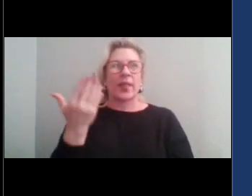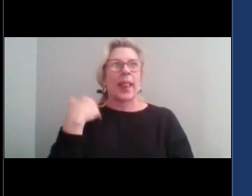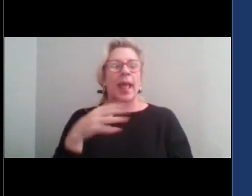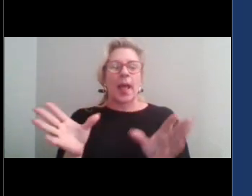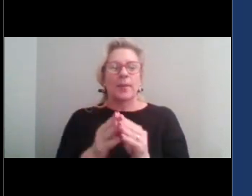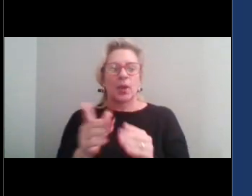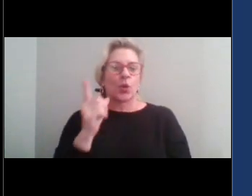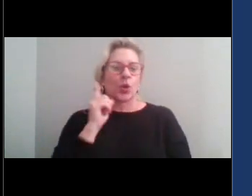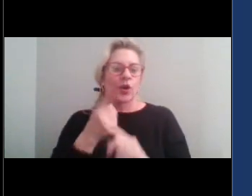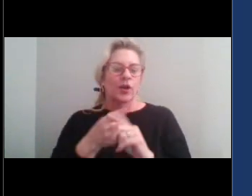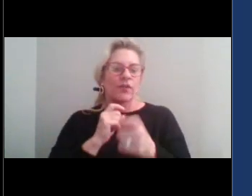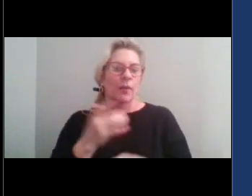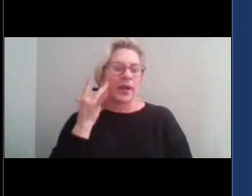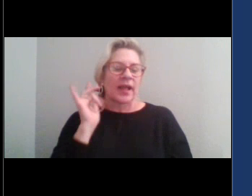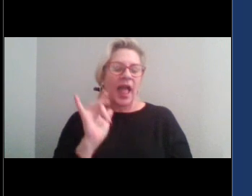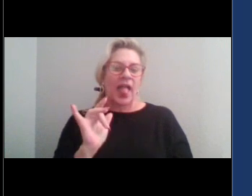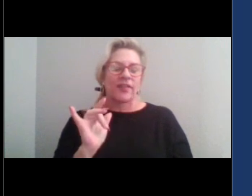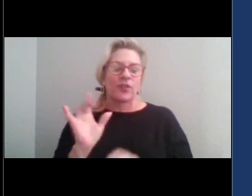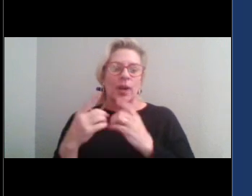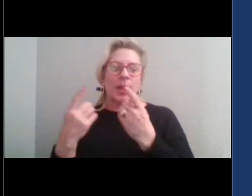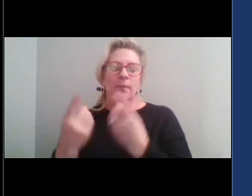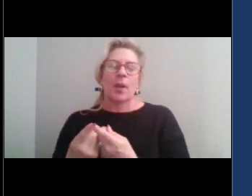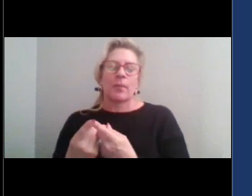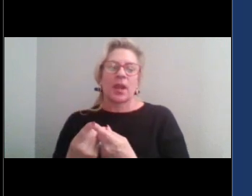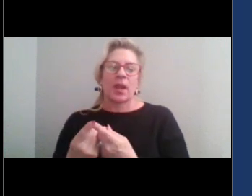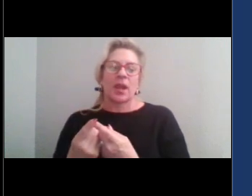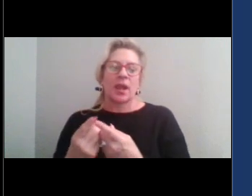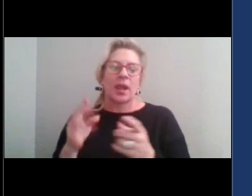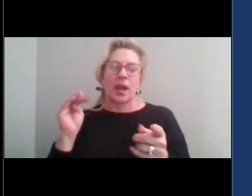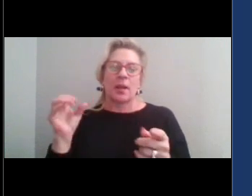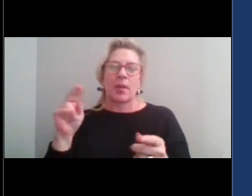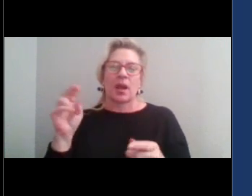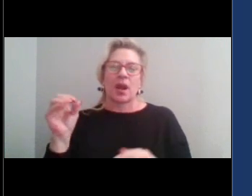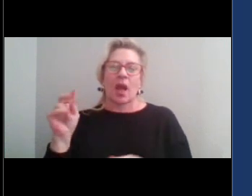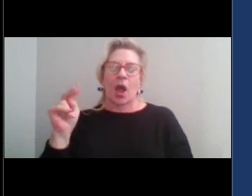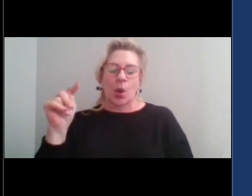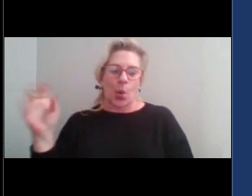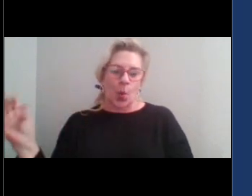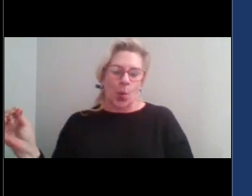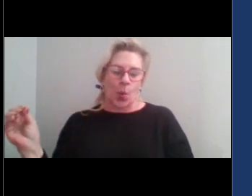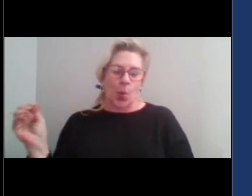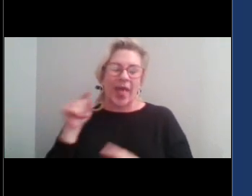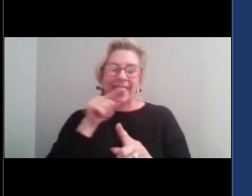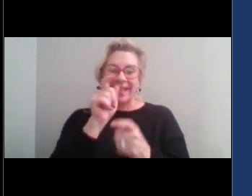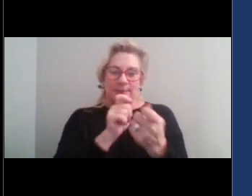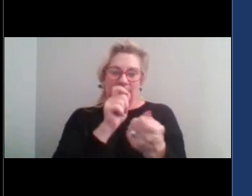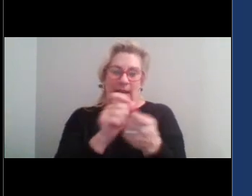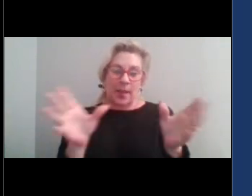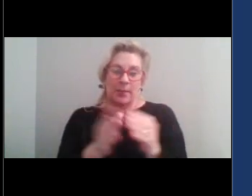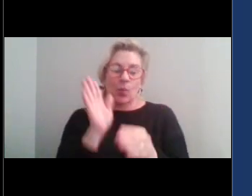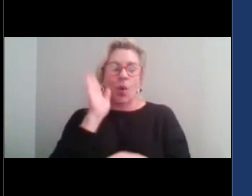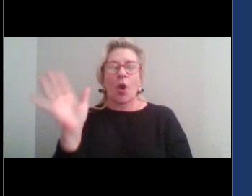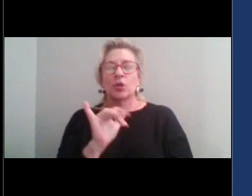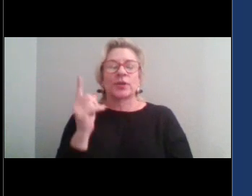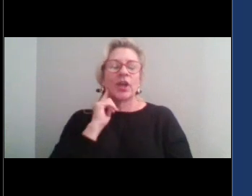from California Division Administrator Vince Mamano on Justice 40. In this particular meeting, you will also hear